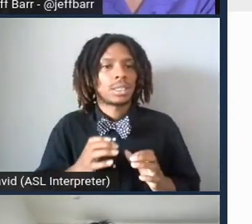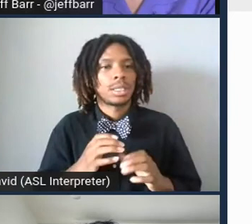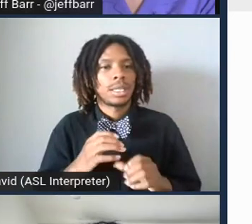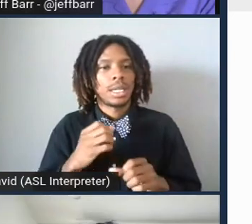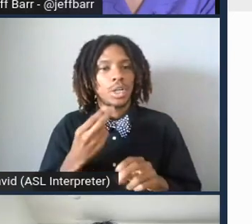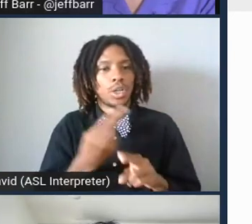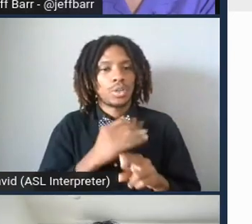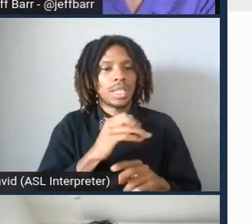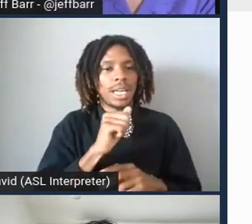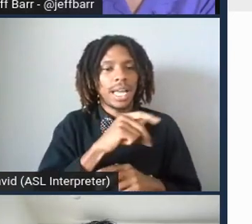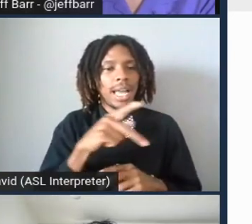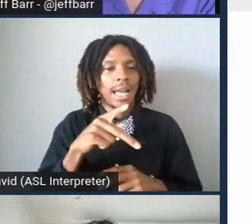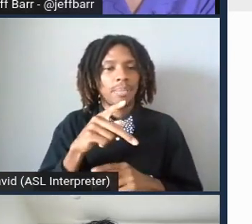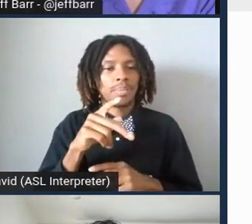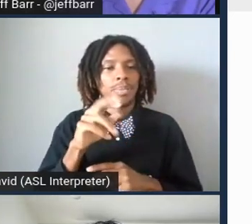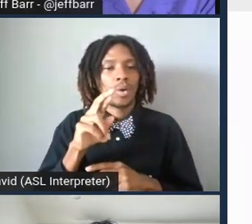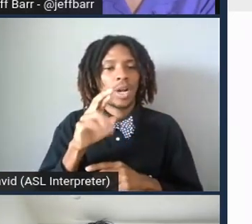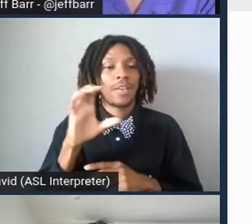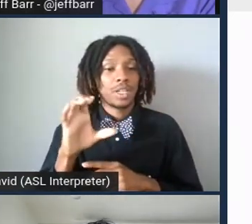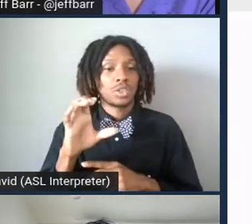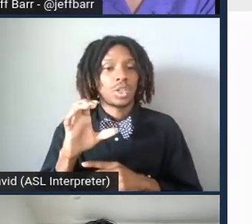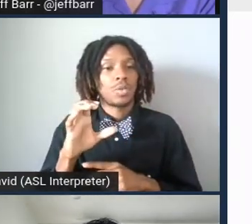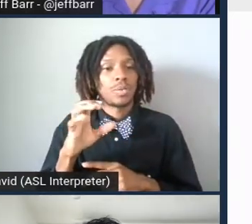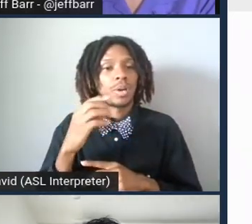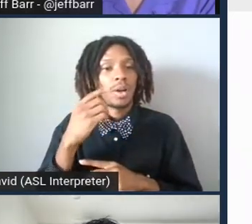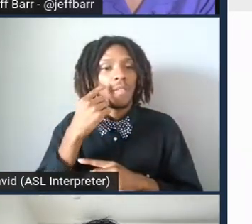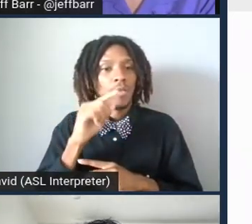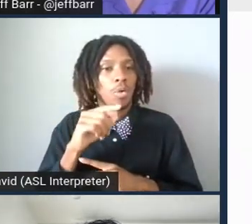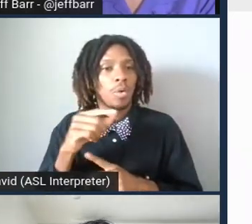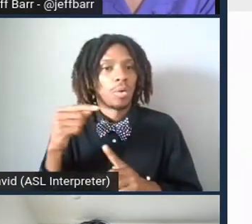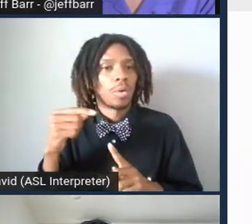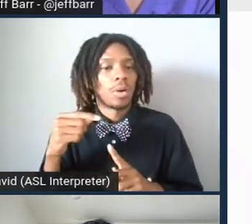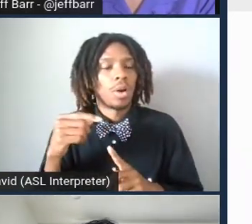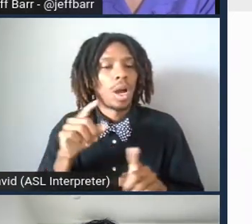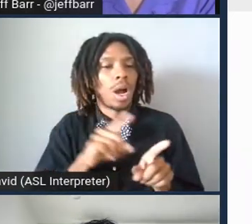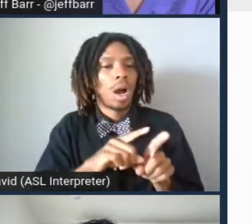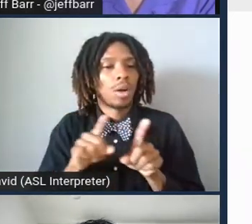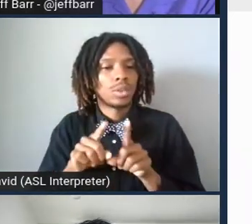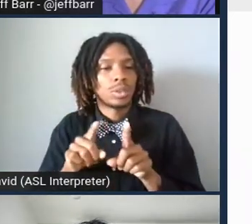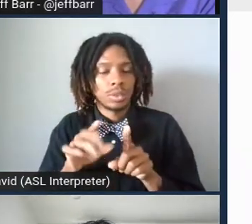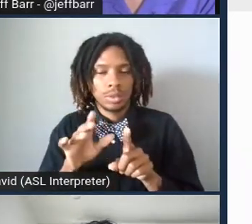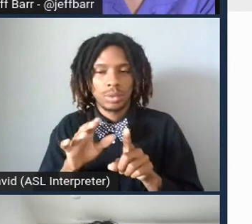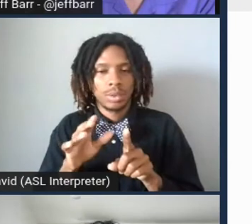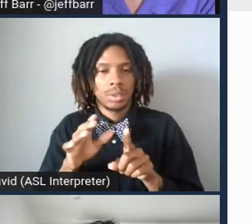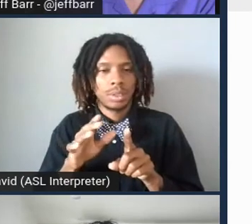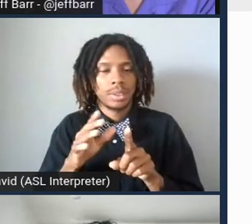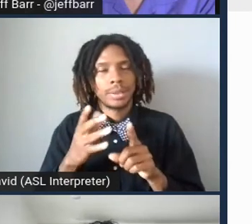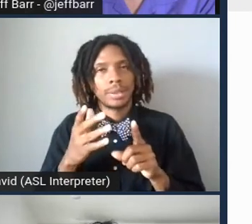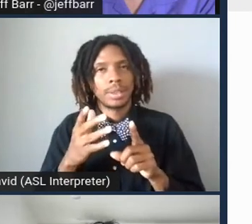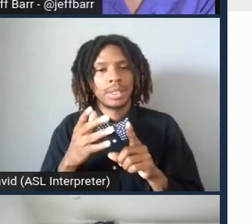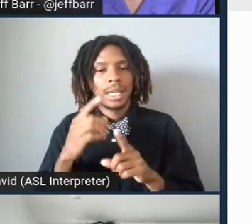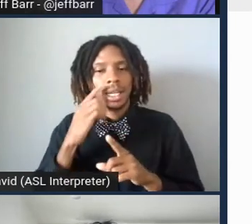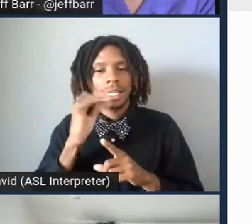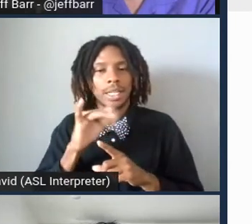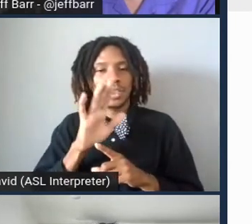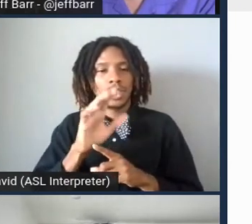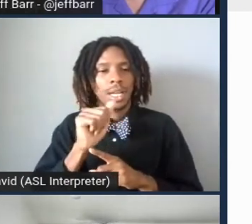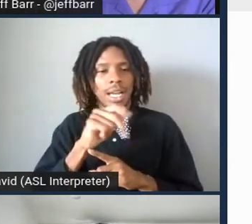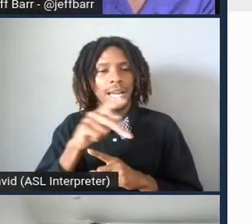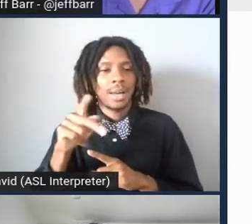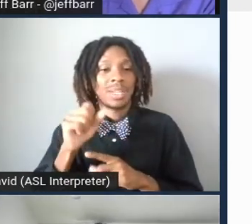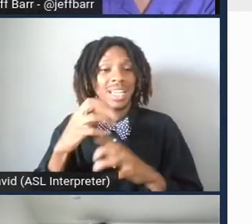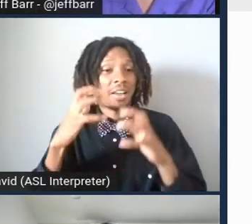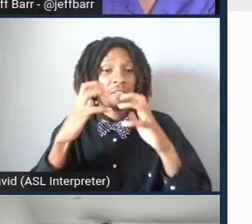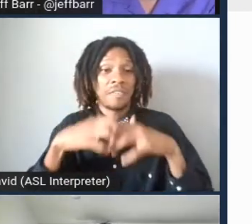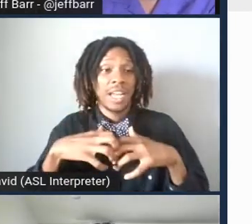of application recovery controller for. And also, just thinking that your application can fail at any different